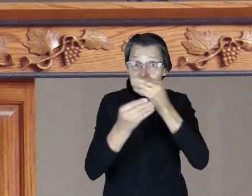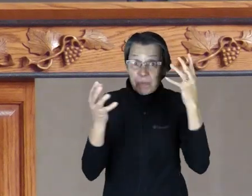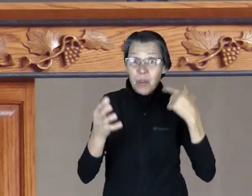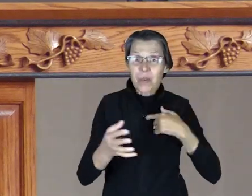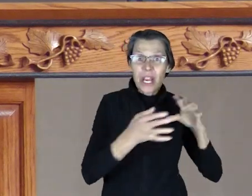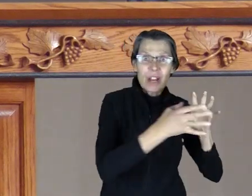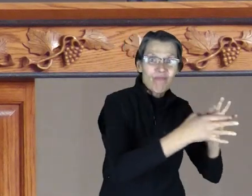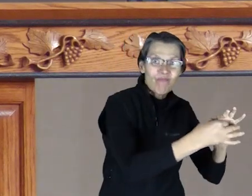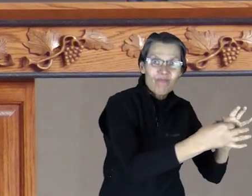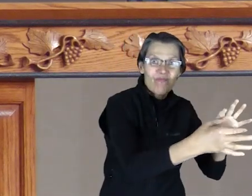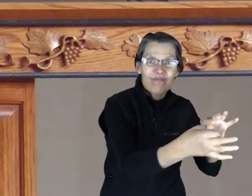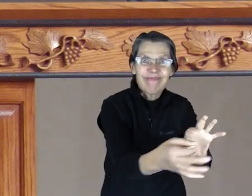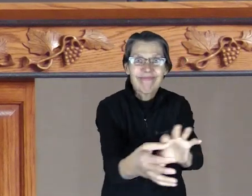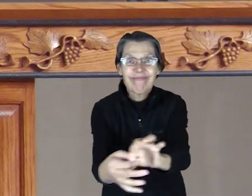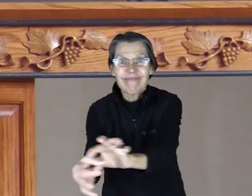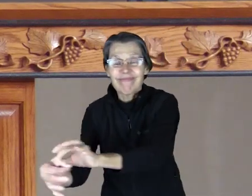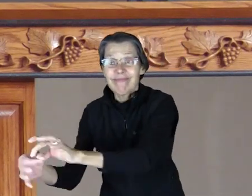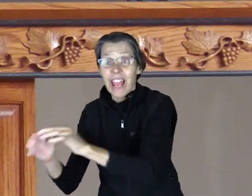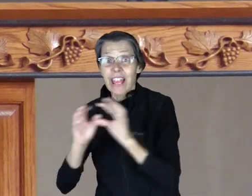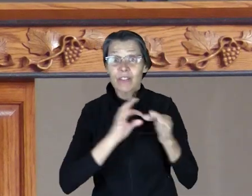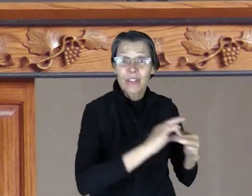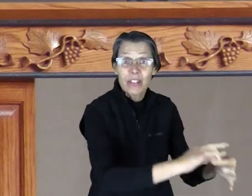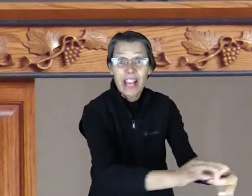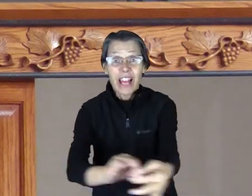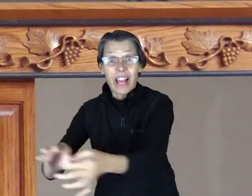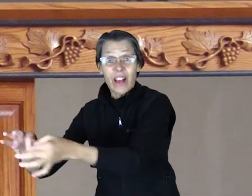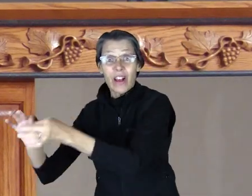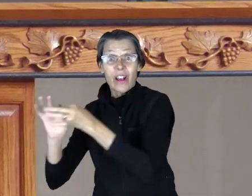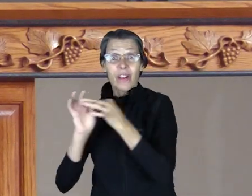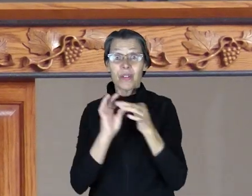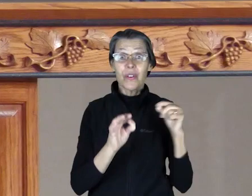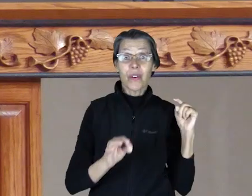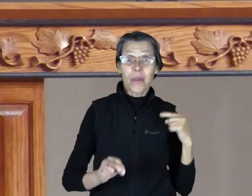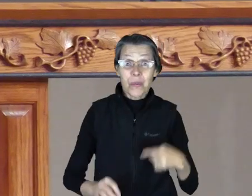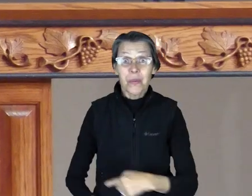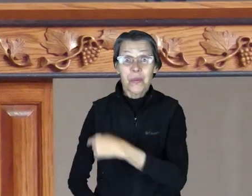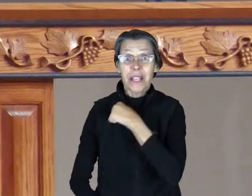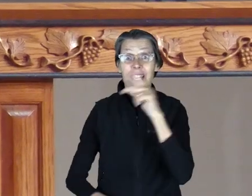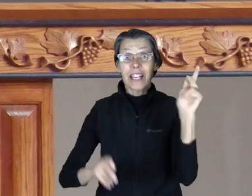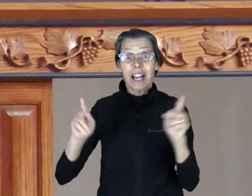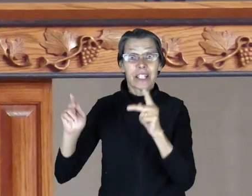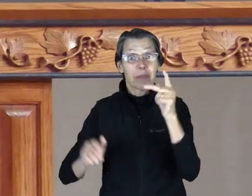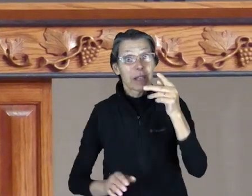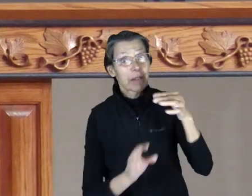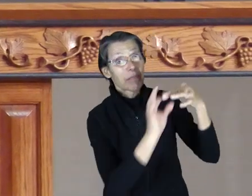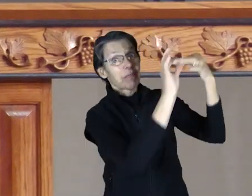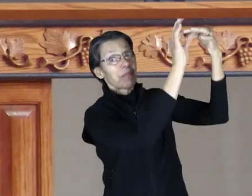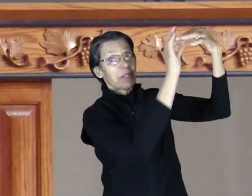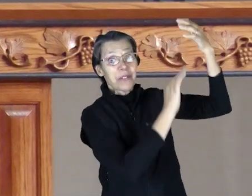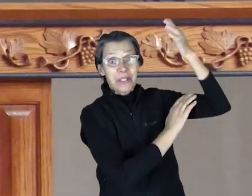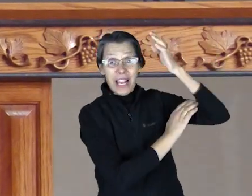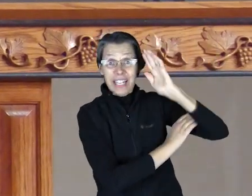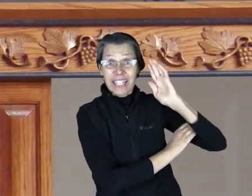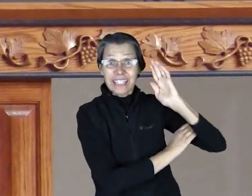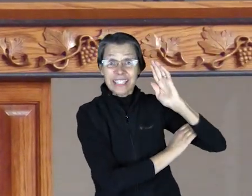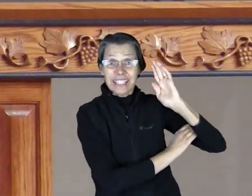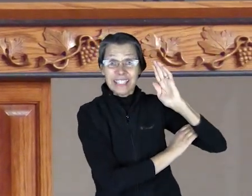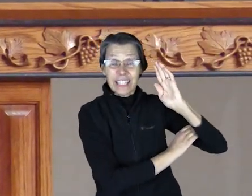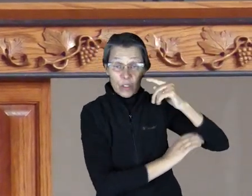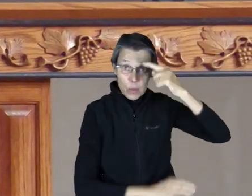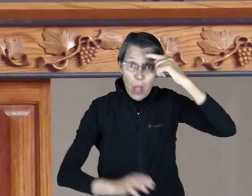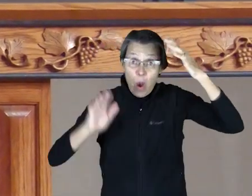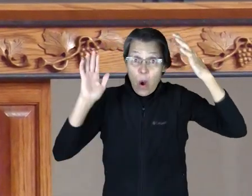that together we are the people of God. I hope that as you read your Bible, you will bring not only